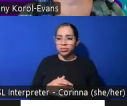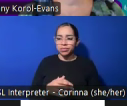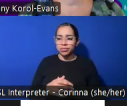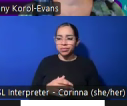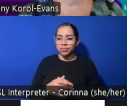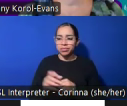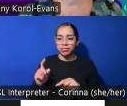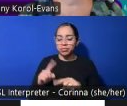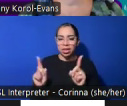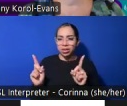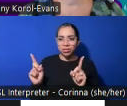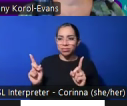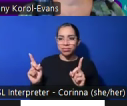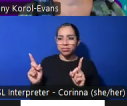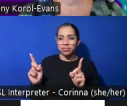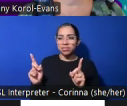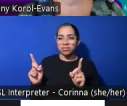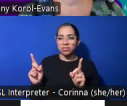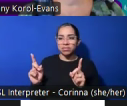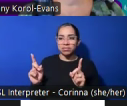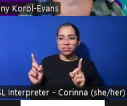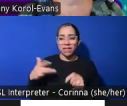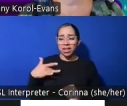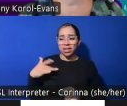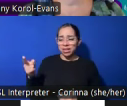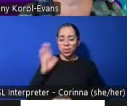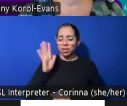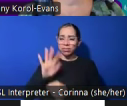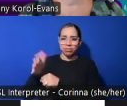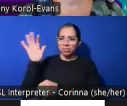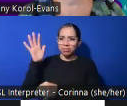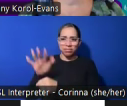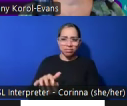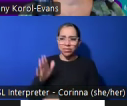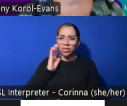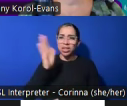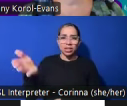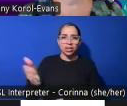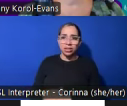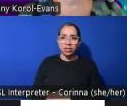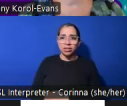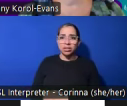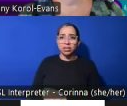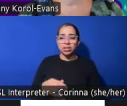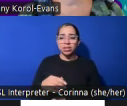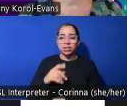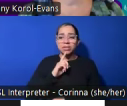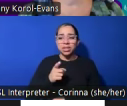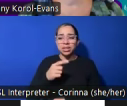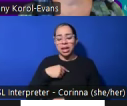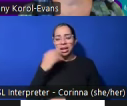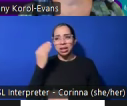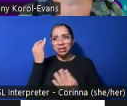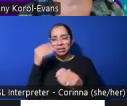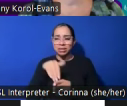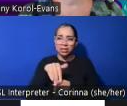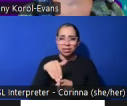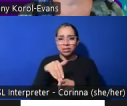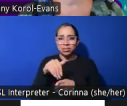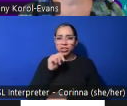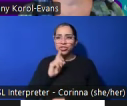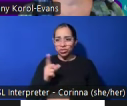But I think he'll lose his mind if he finds out. I've actually kind of been going back and forth about whether or not to tell him.